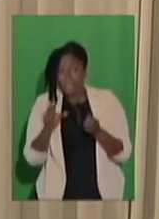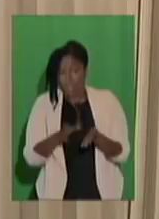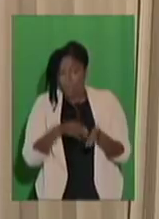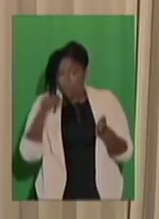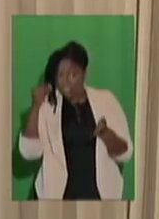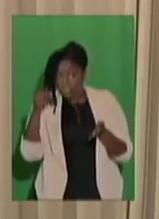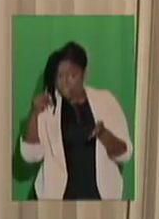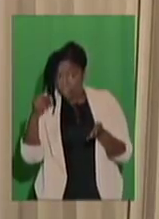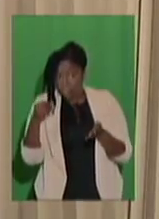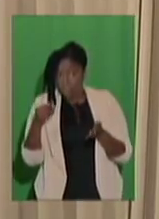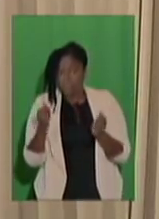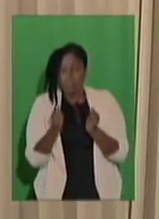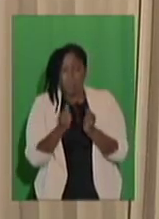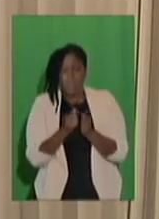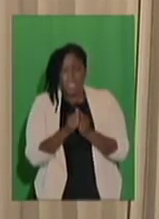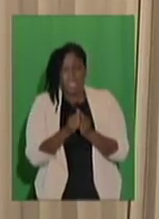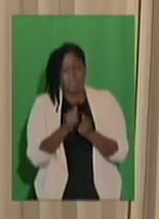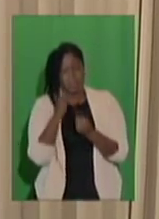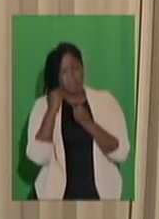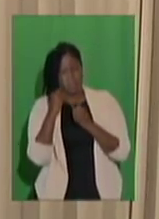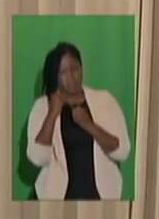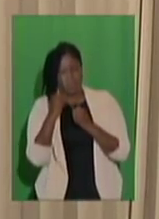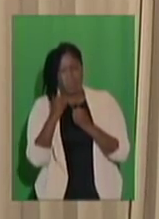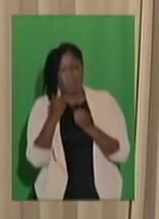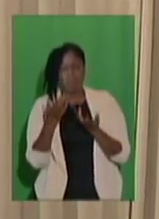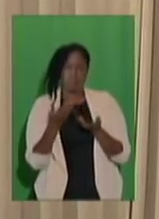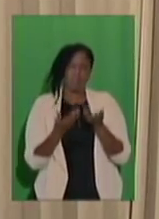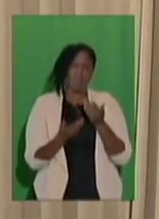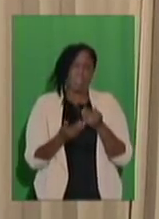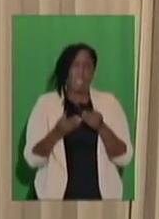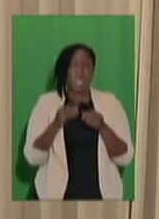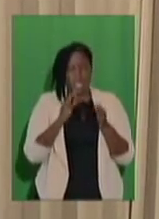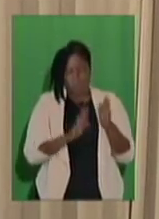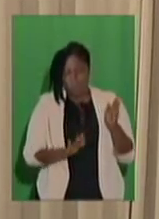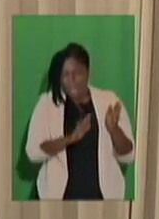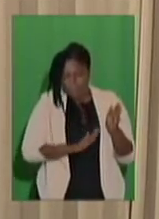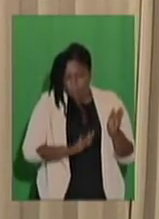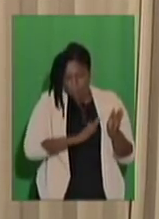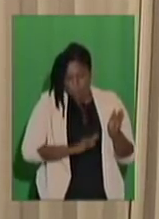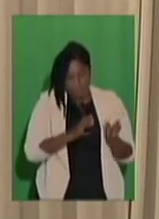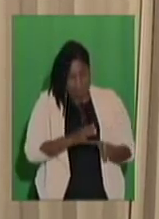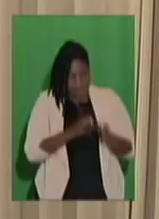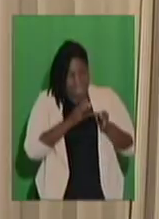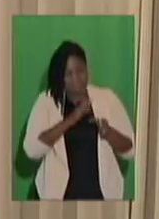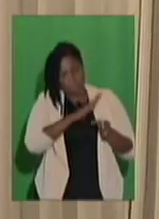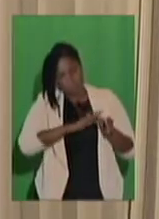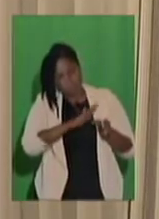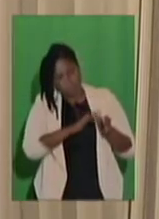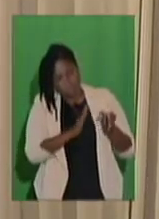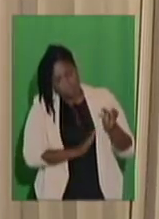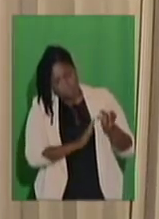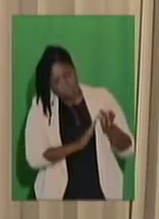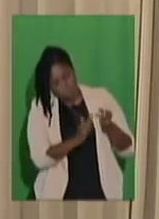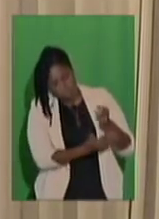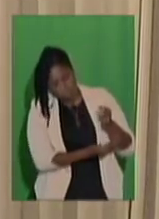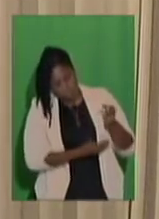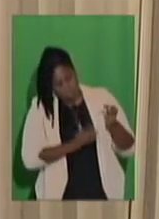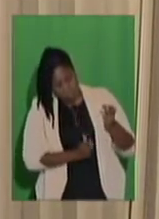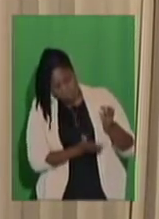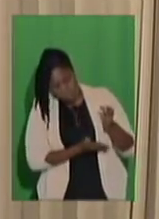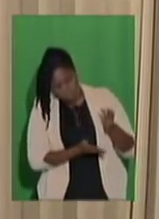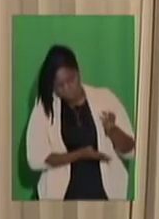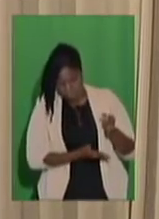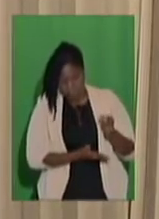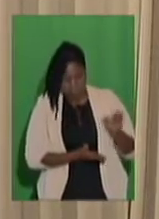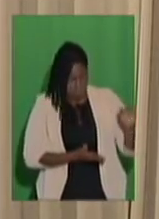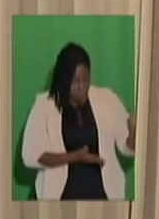disinfectant solutions when you bring it home, especially things like cans, plastic bottles, those sorts of things, because they have droplets